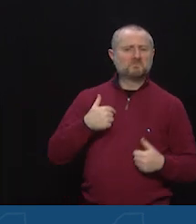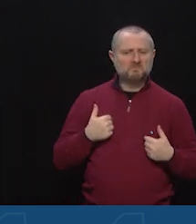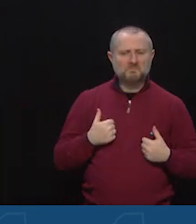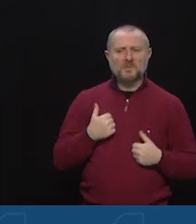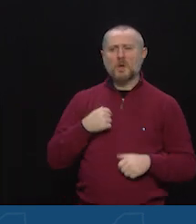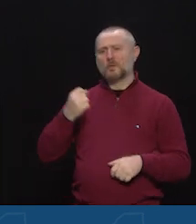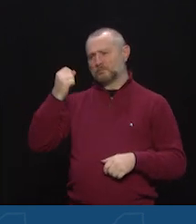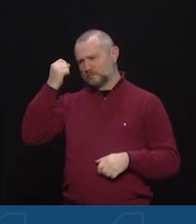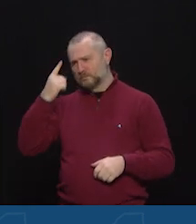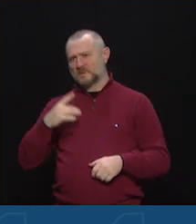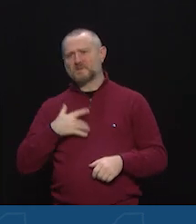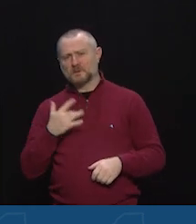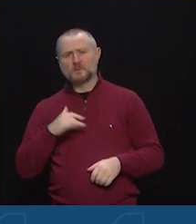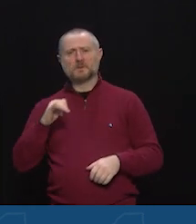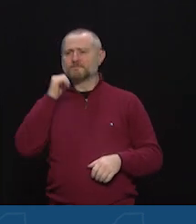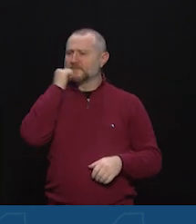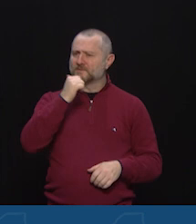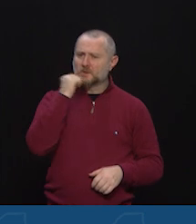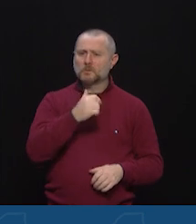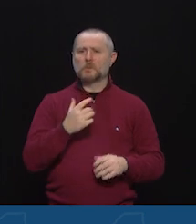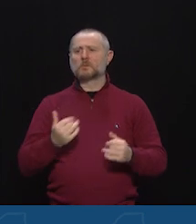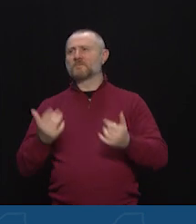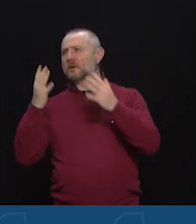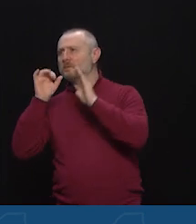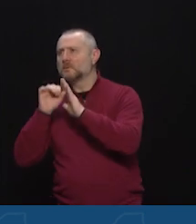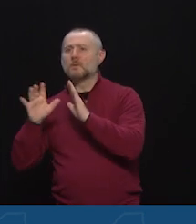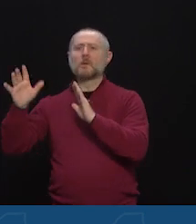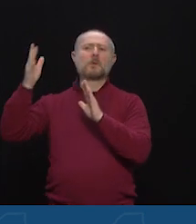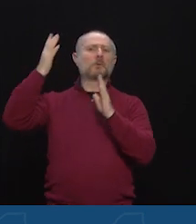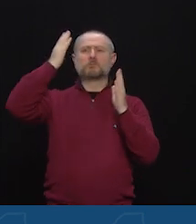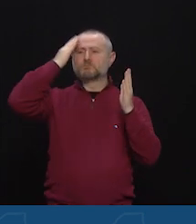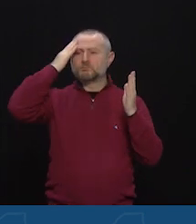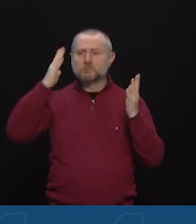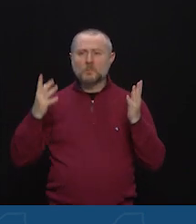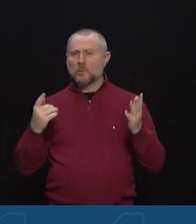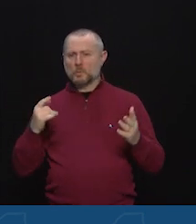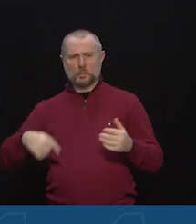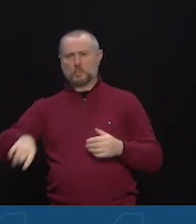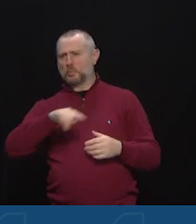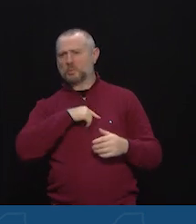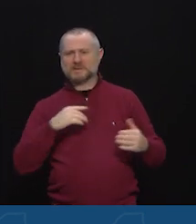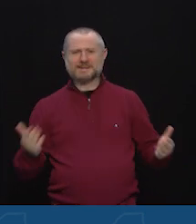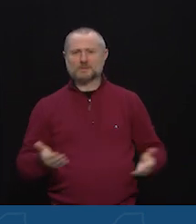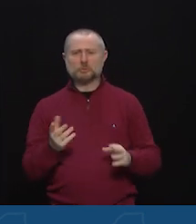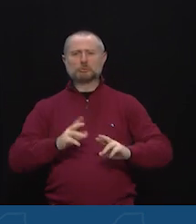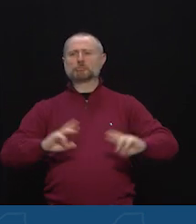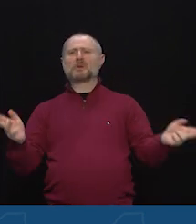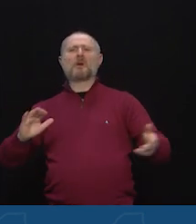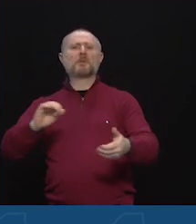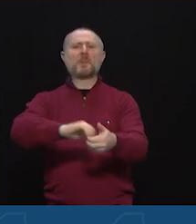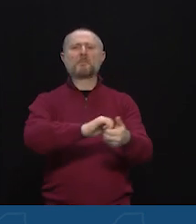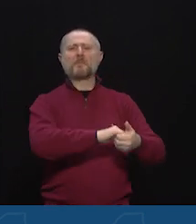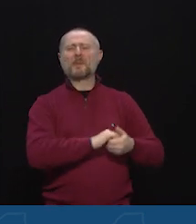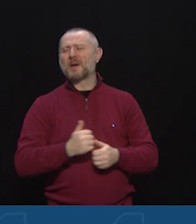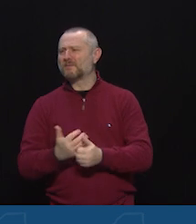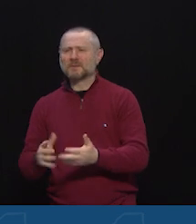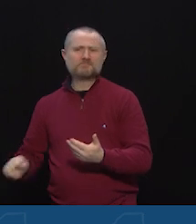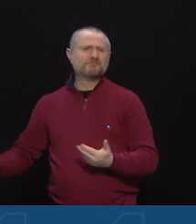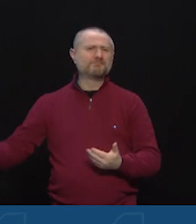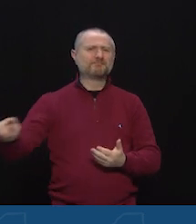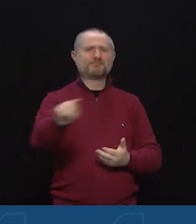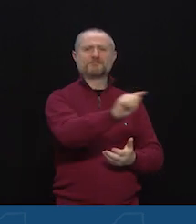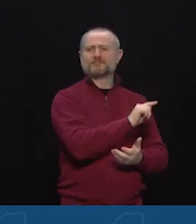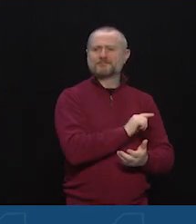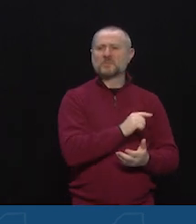how you're always waiting for help from the state. And I want you to know that the cavalry has arrived. We're right here to partner with you and your incredible